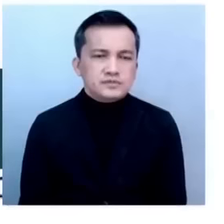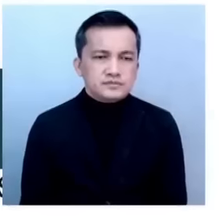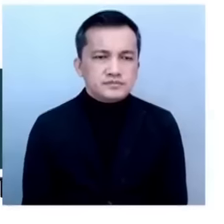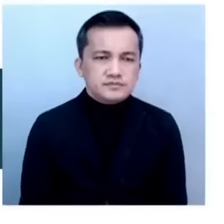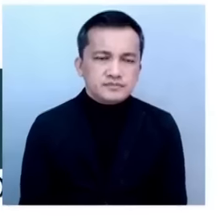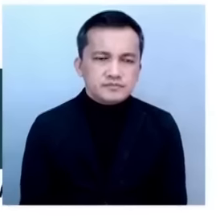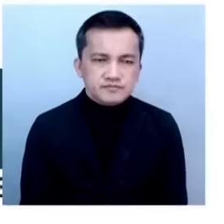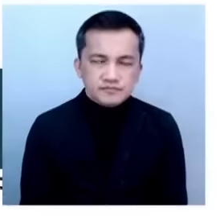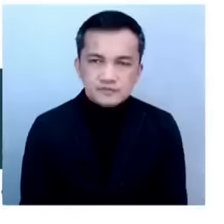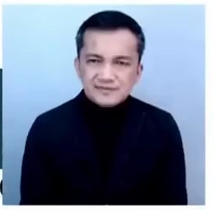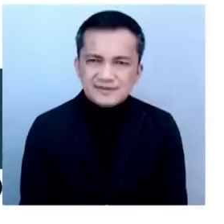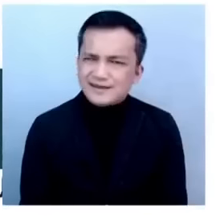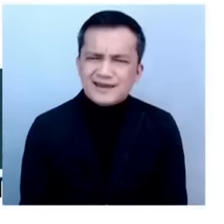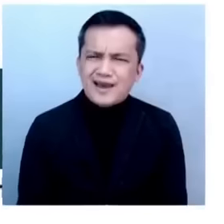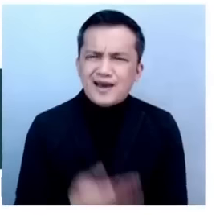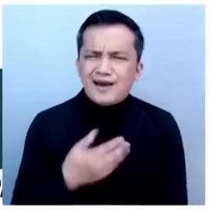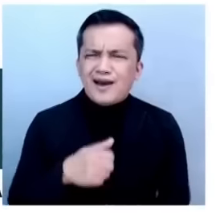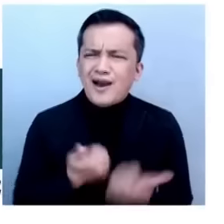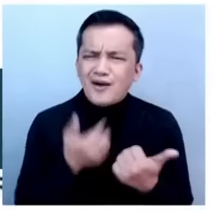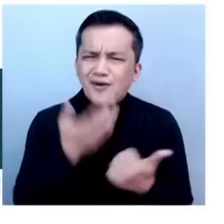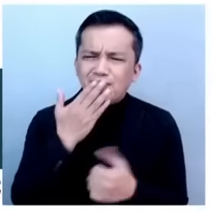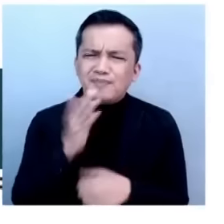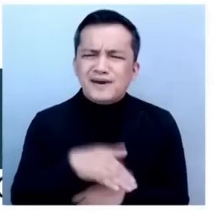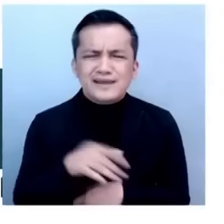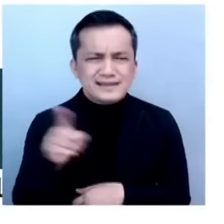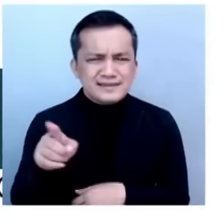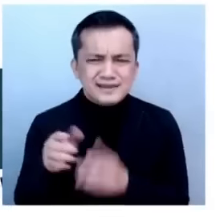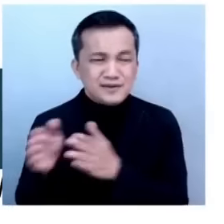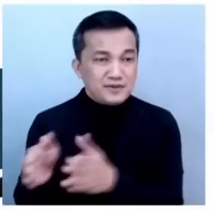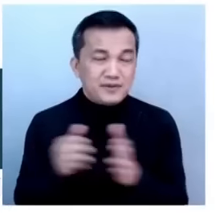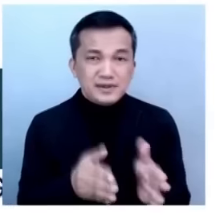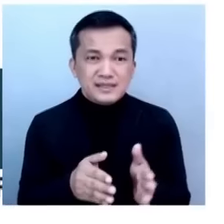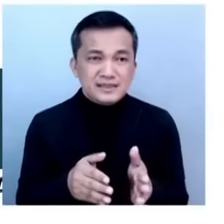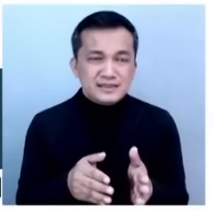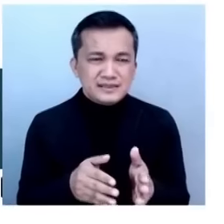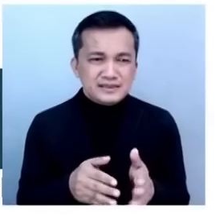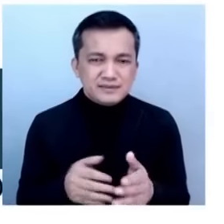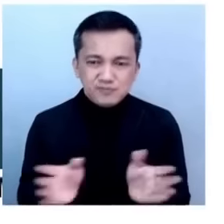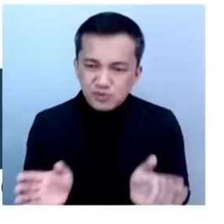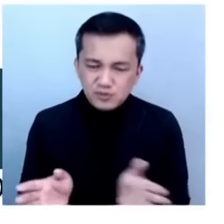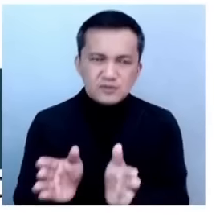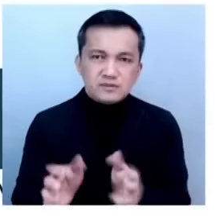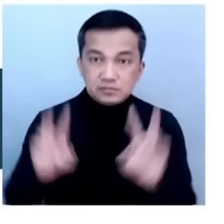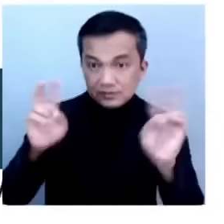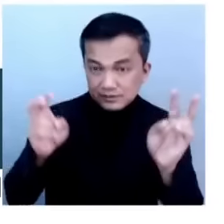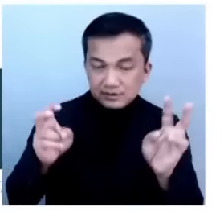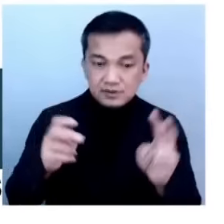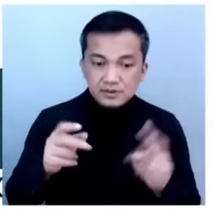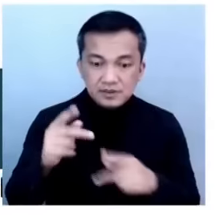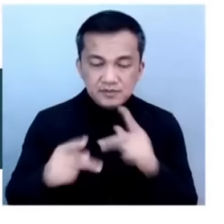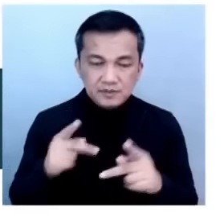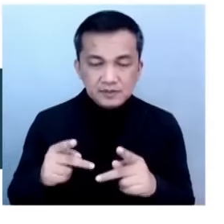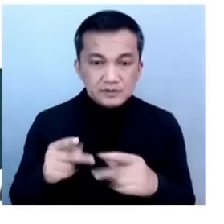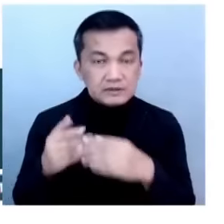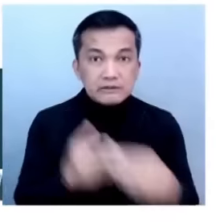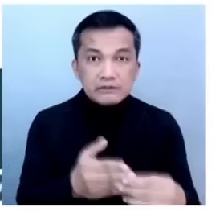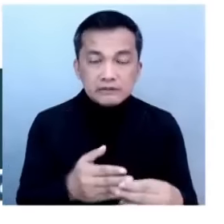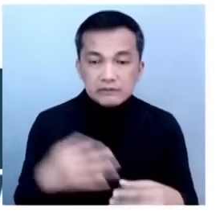How cynical is that? No, a way to propel a so-called people's initiative kung